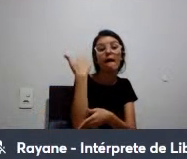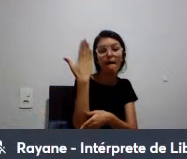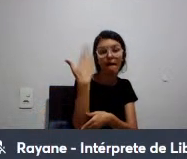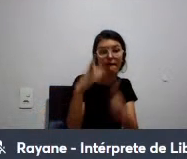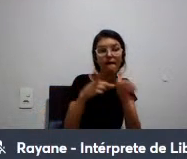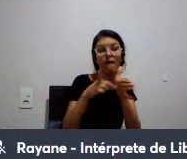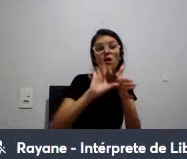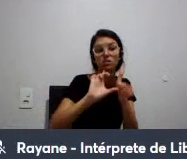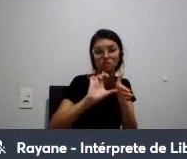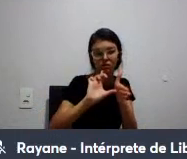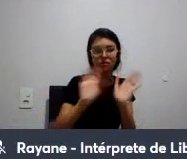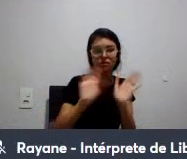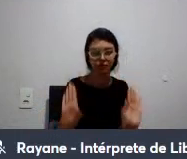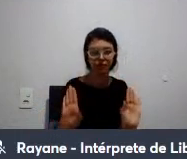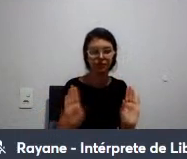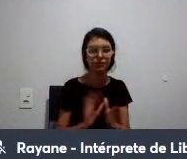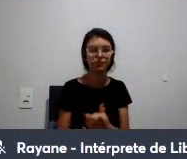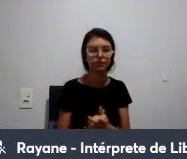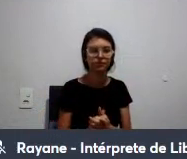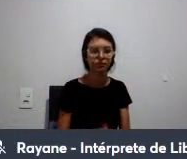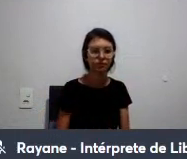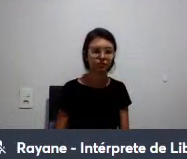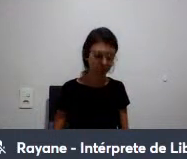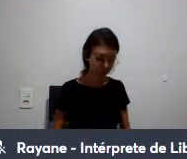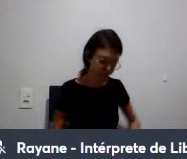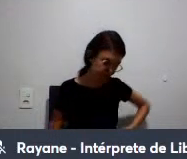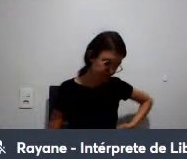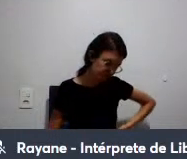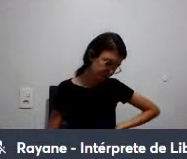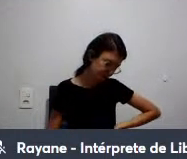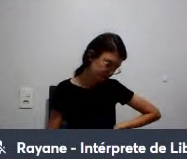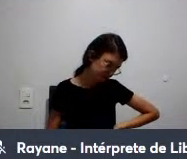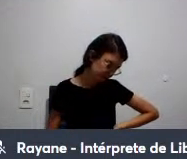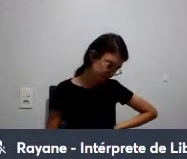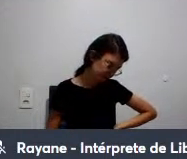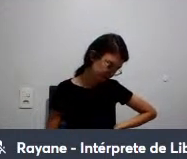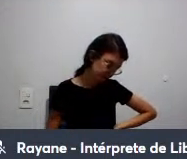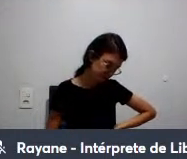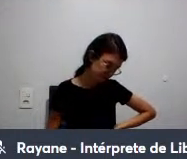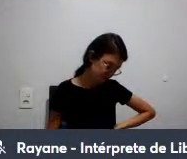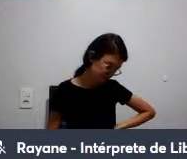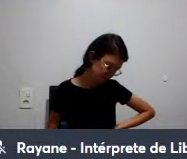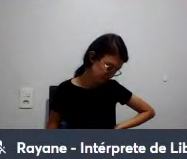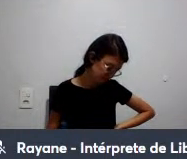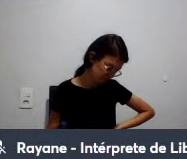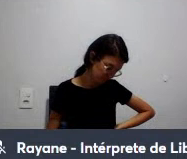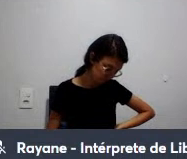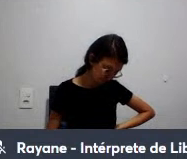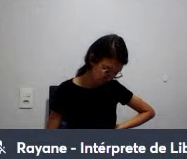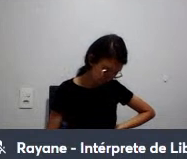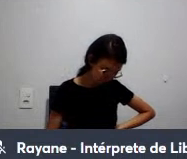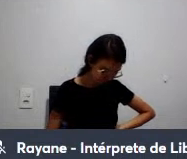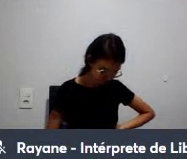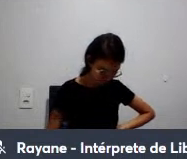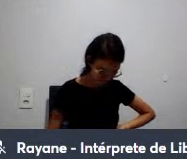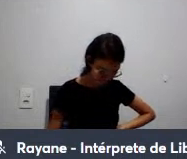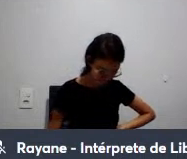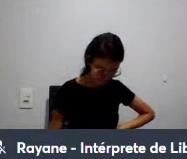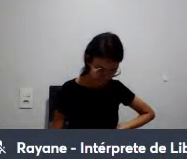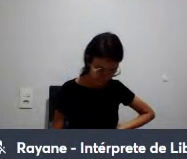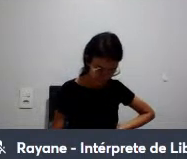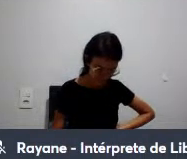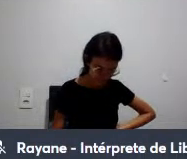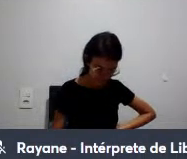thing I do is to prepare a summary of this unorganized mass of